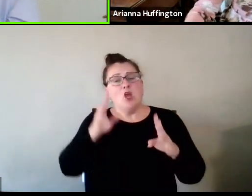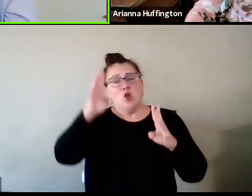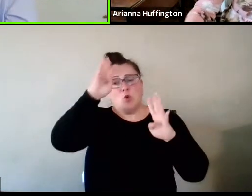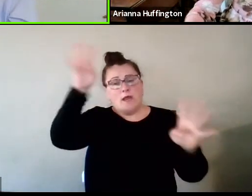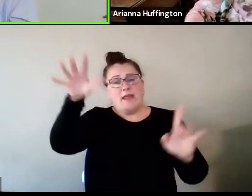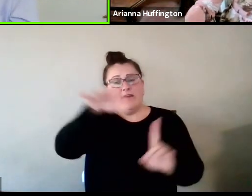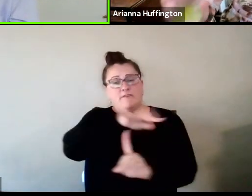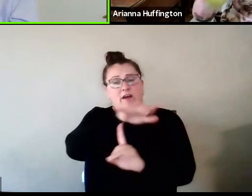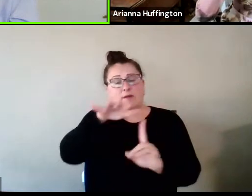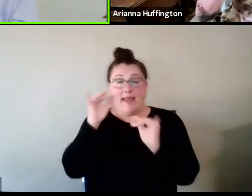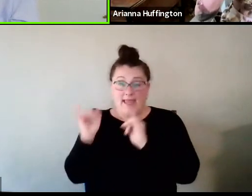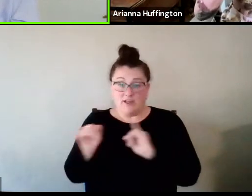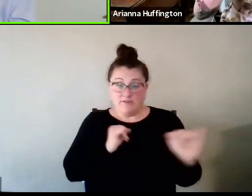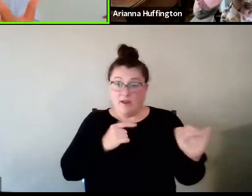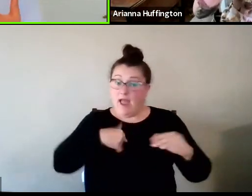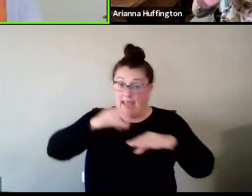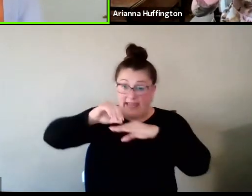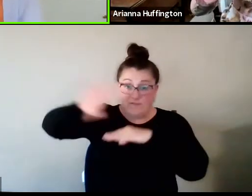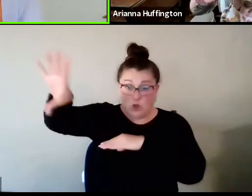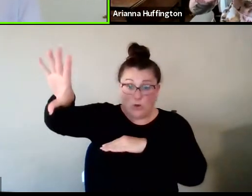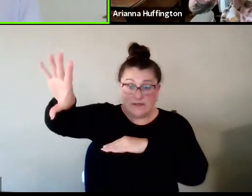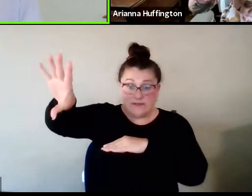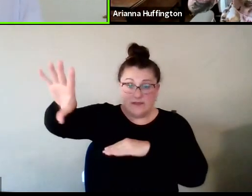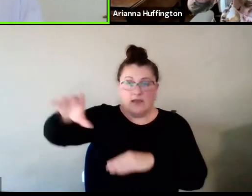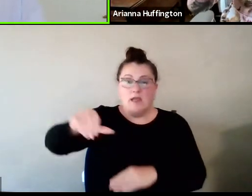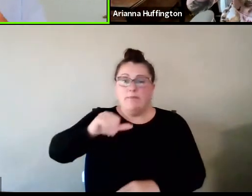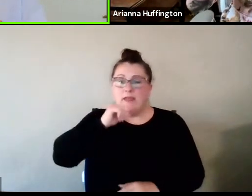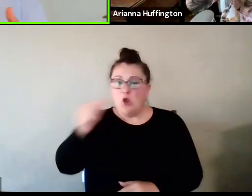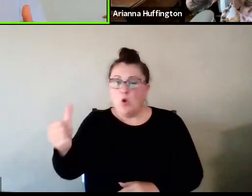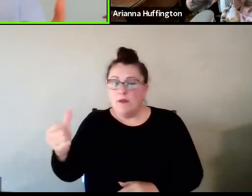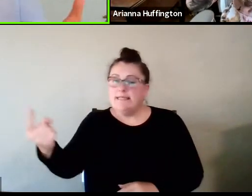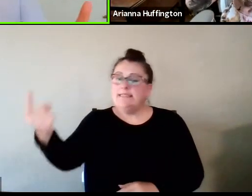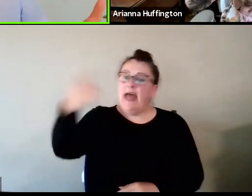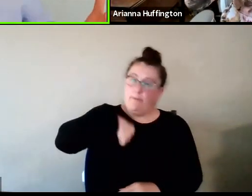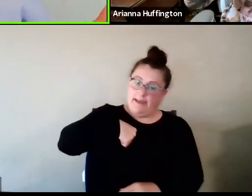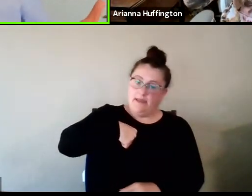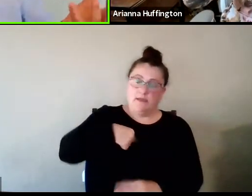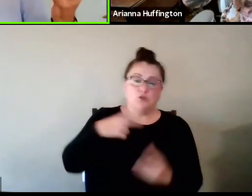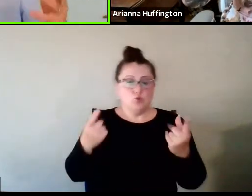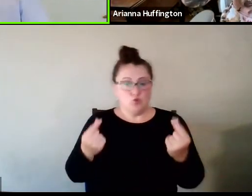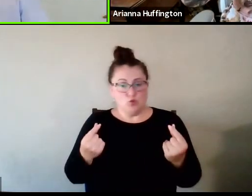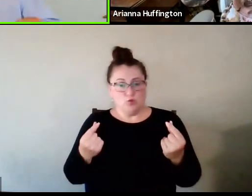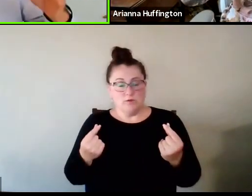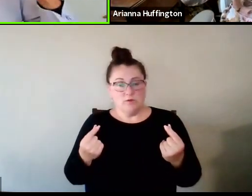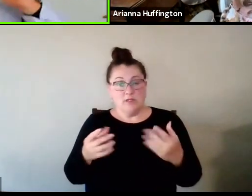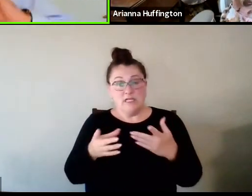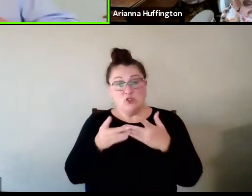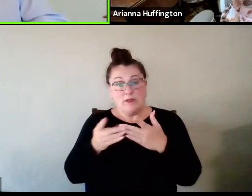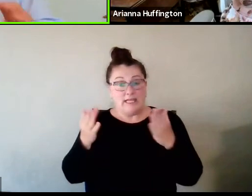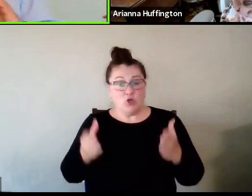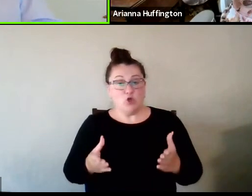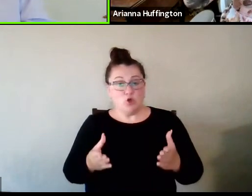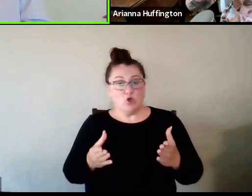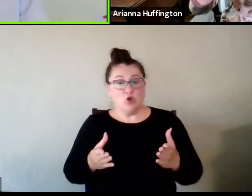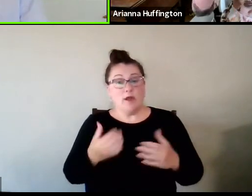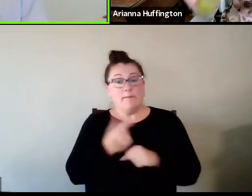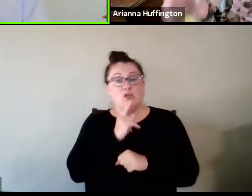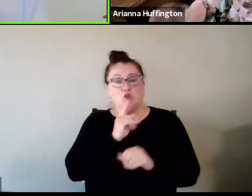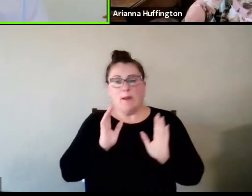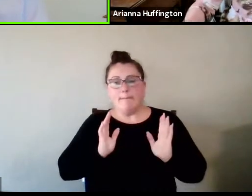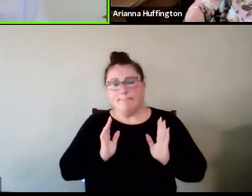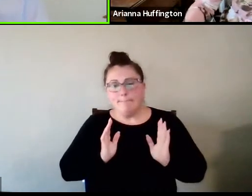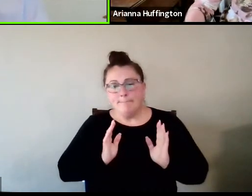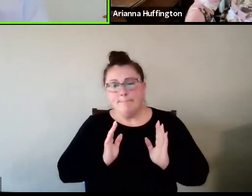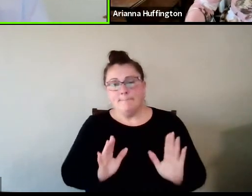company, I have an influence on things. I'm just not told what to do. And so for us leaders, that means, you know, making sure we push down as